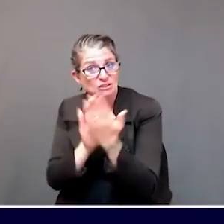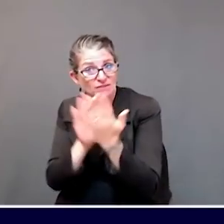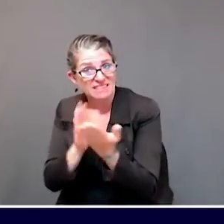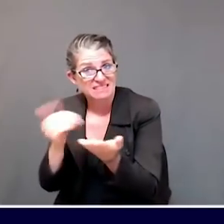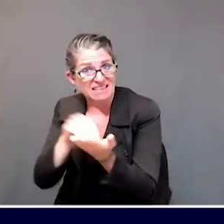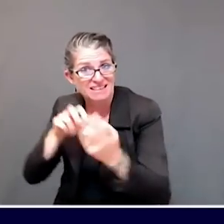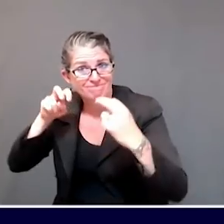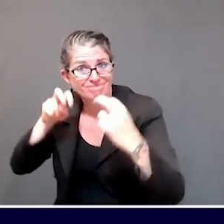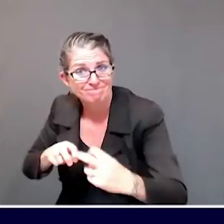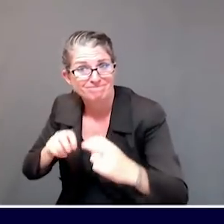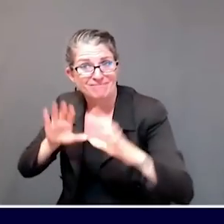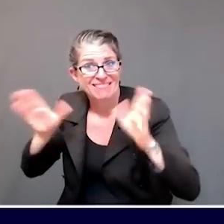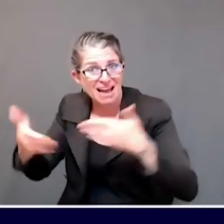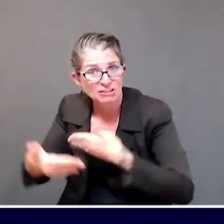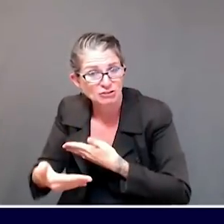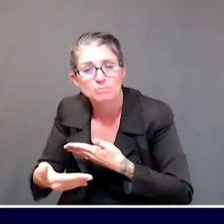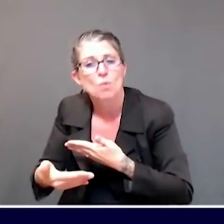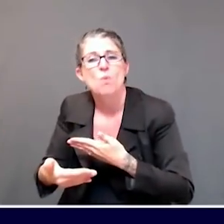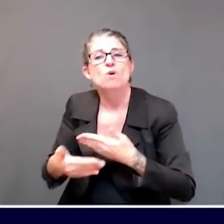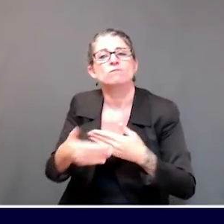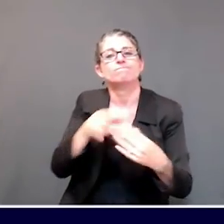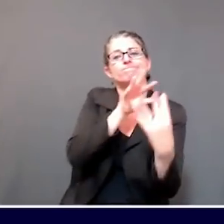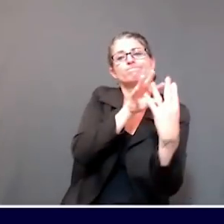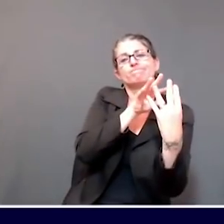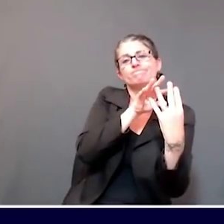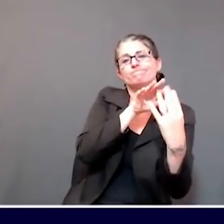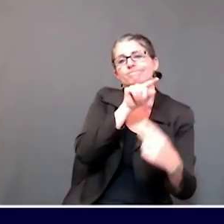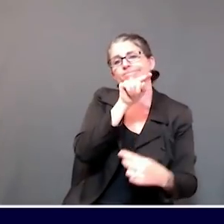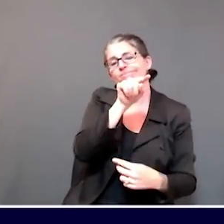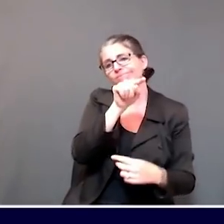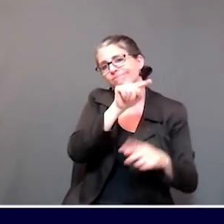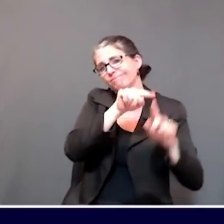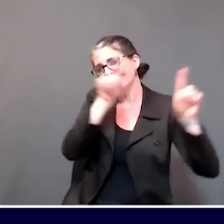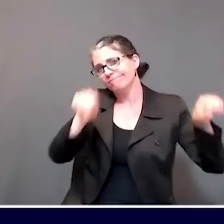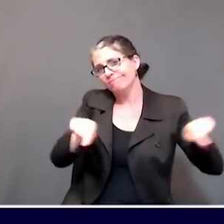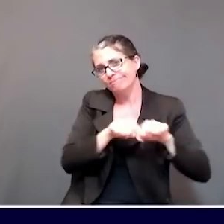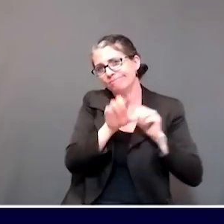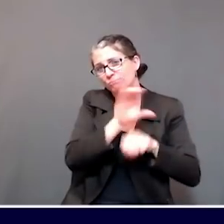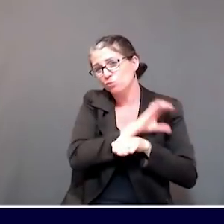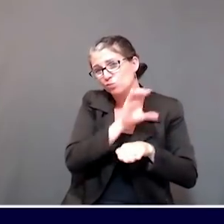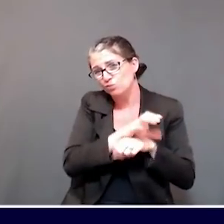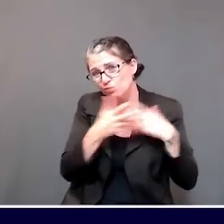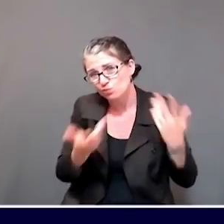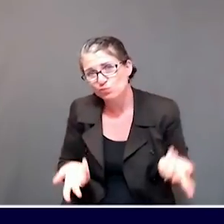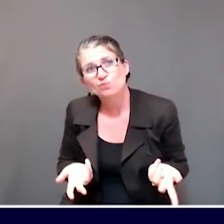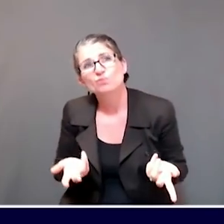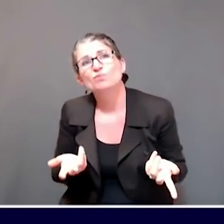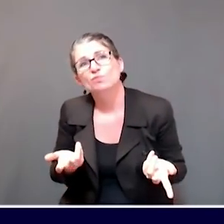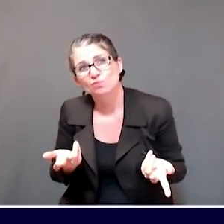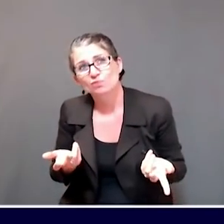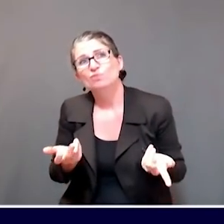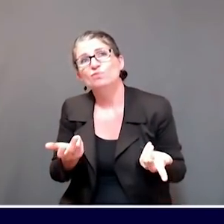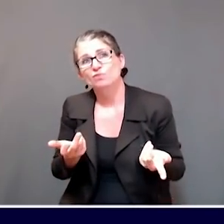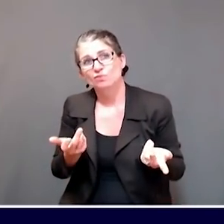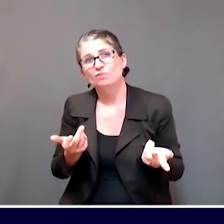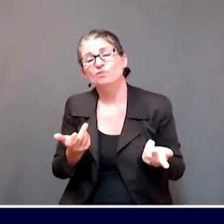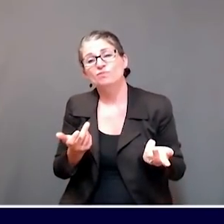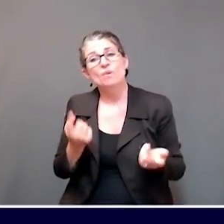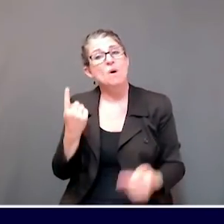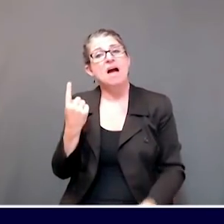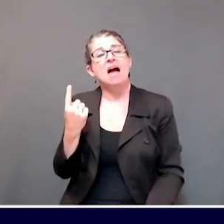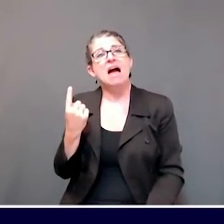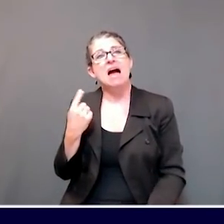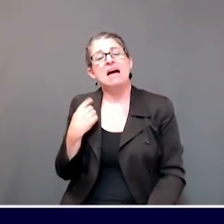not to lose in their achievement levels. My biggest concern is what I hope is